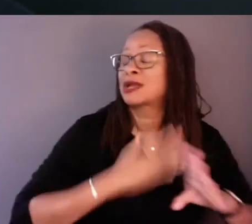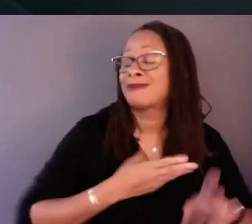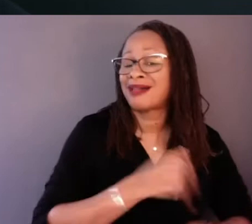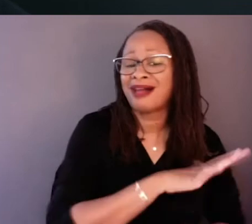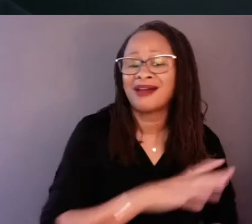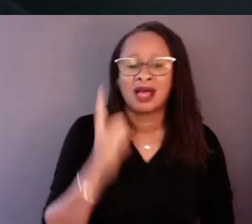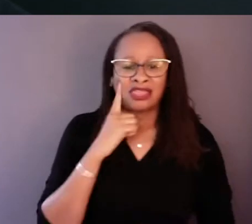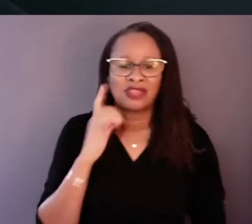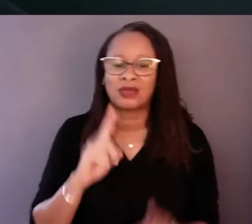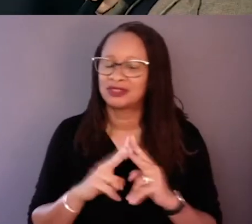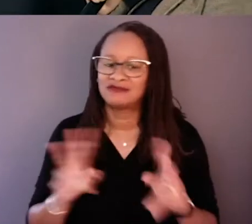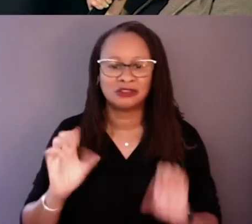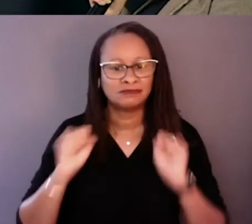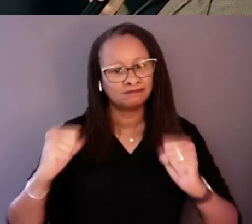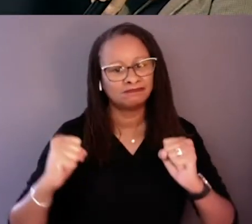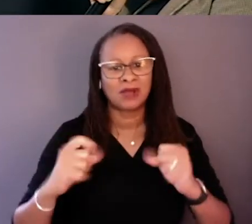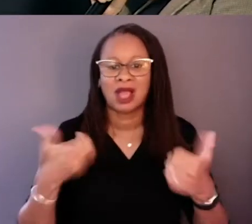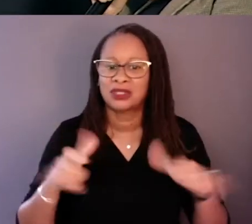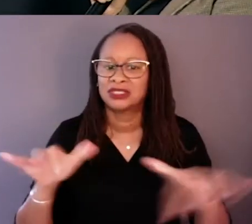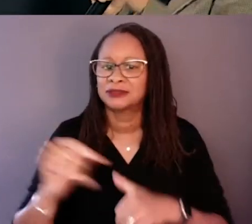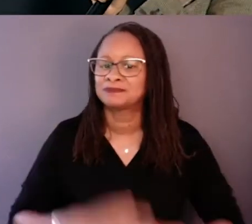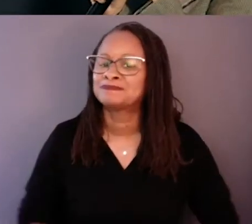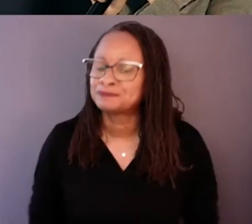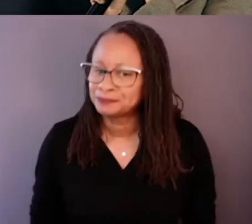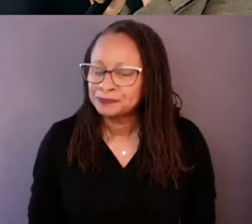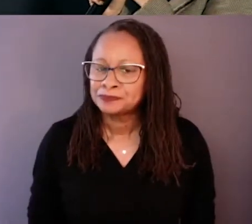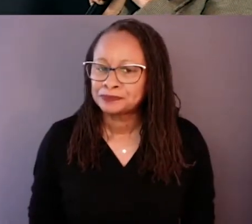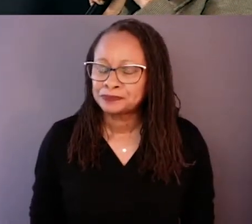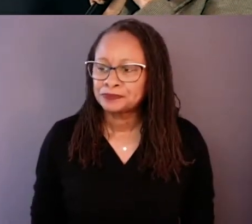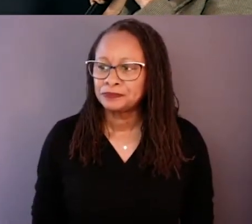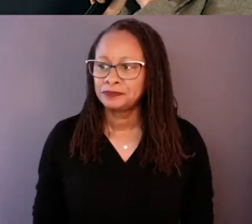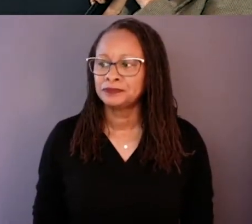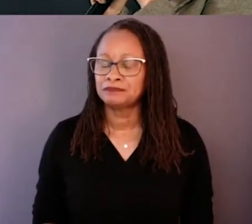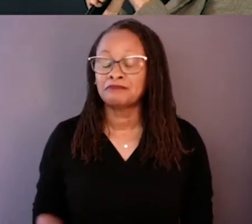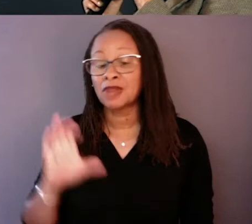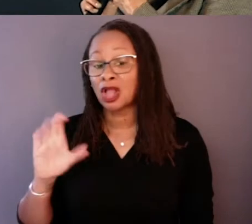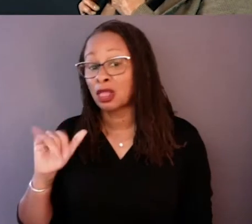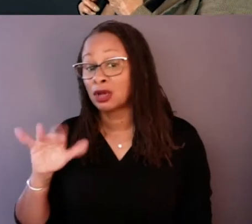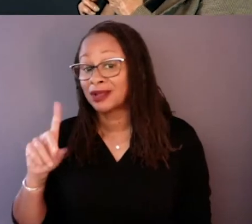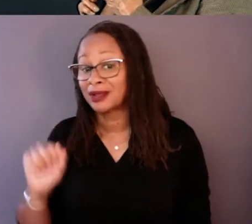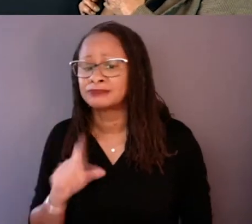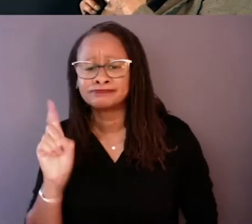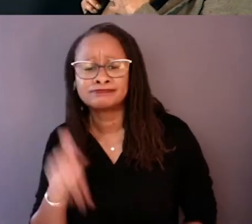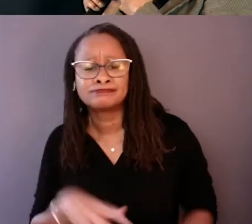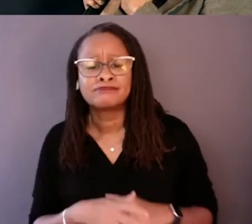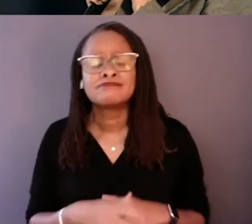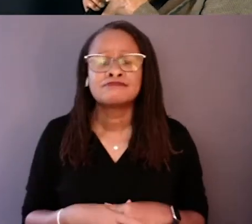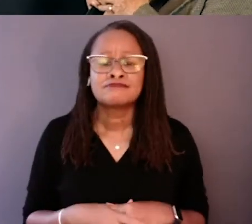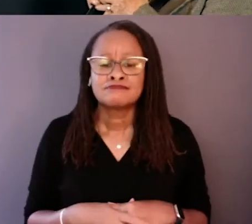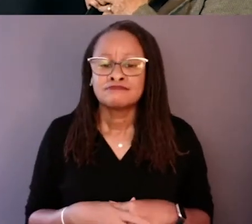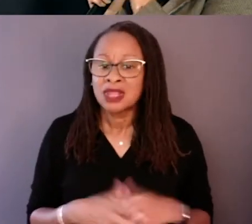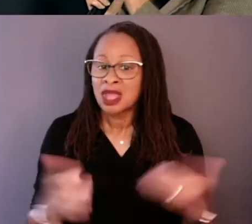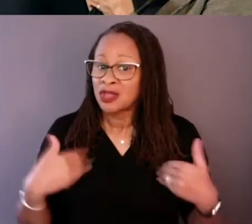did that. Absolutely. That you sort of create, there's a sense of like the American West almost, you know, and